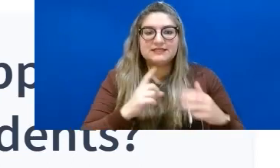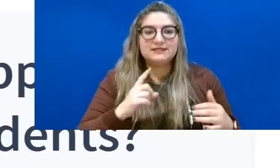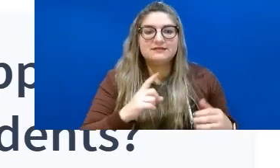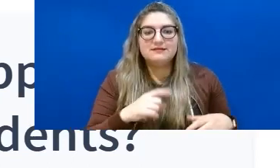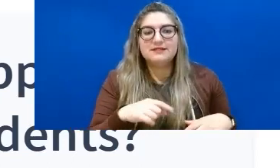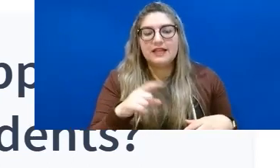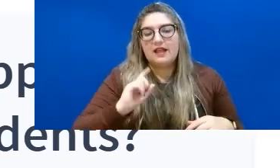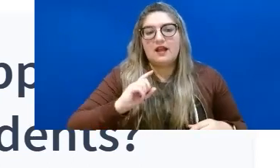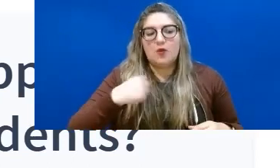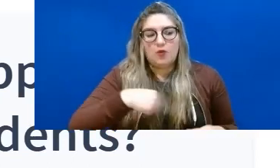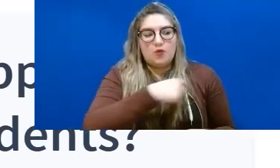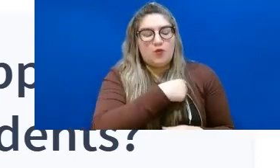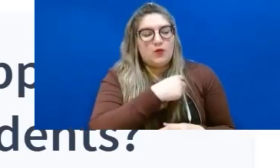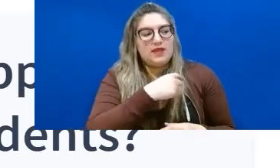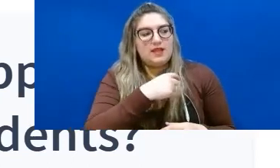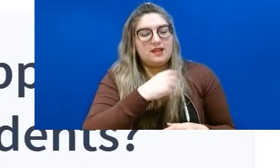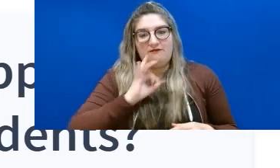flyer.